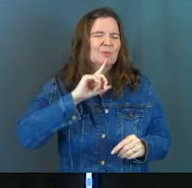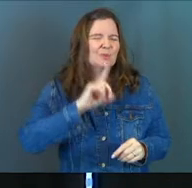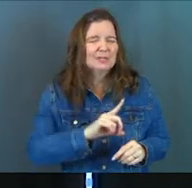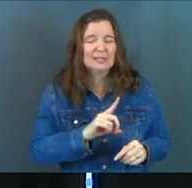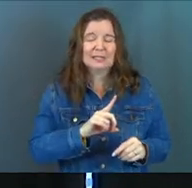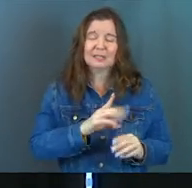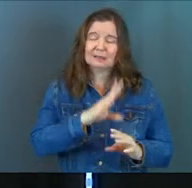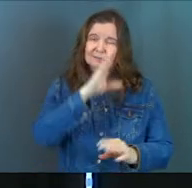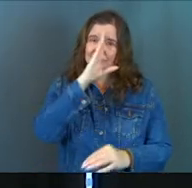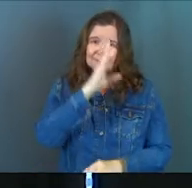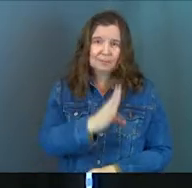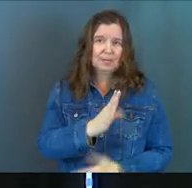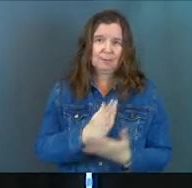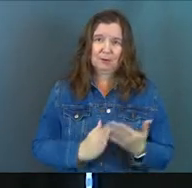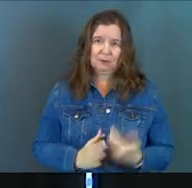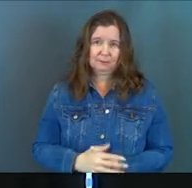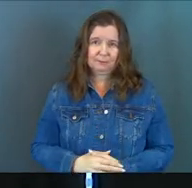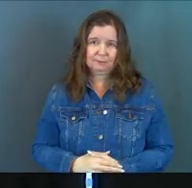really blunt part.